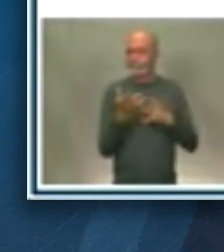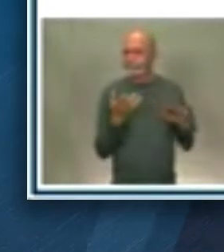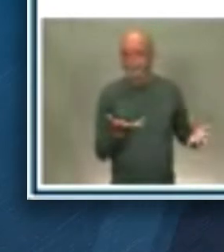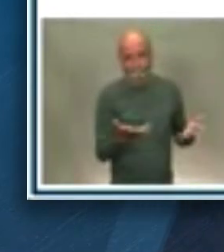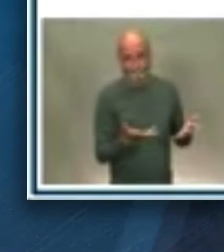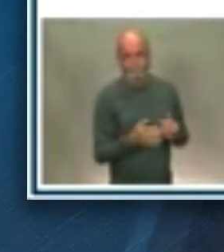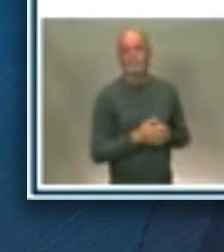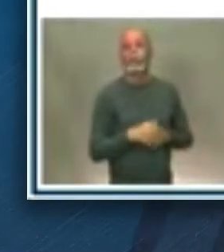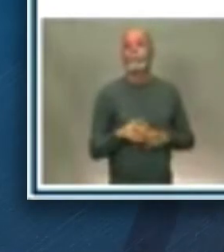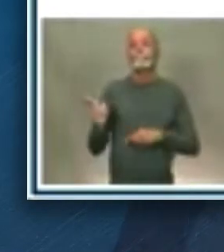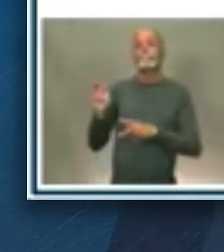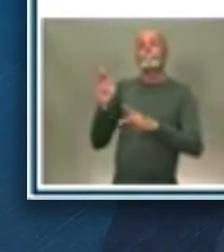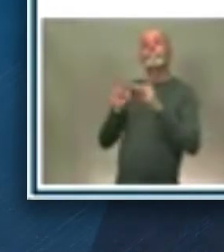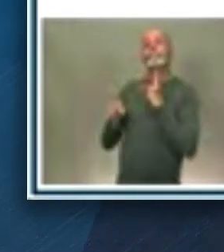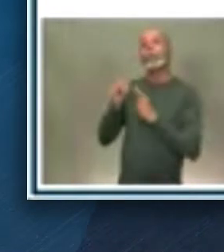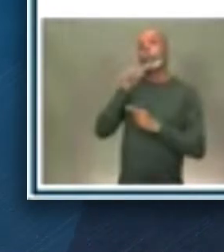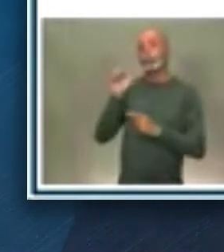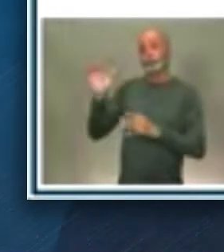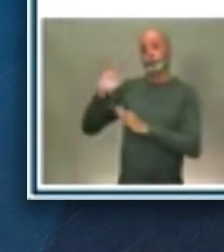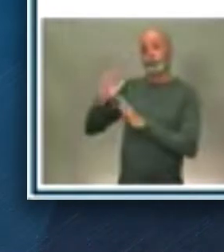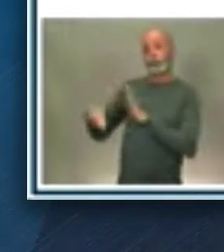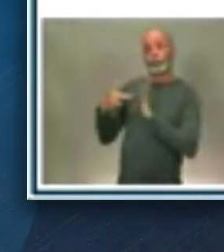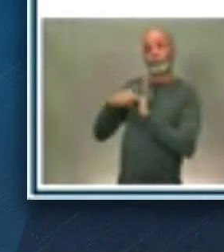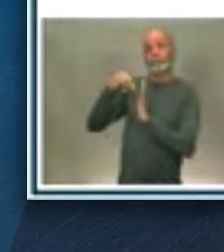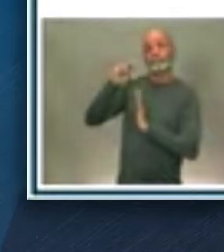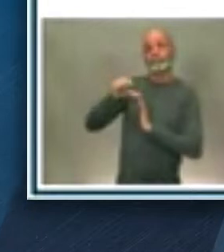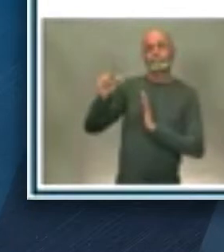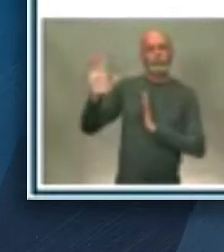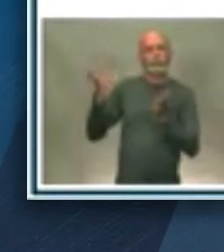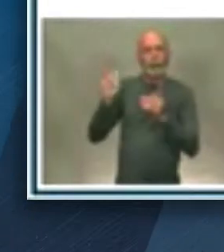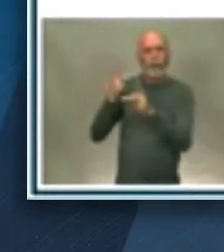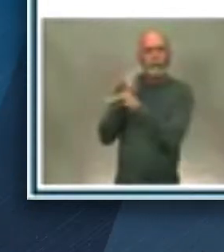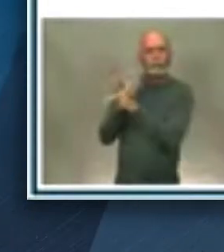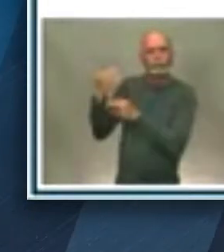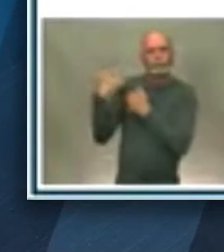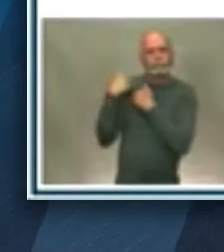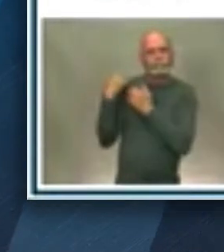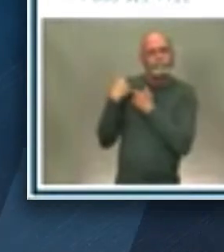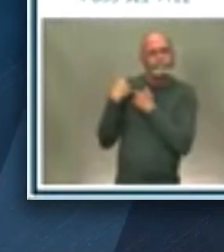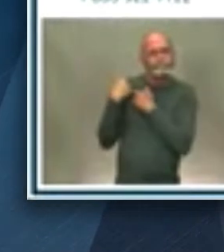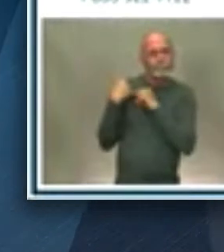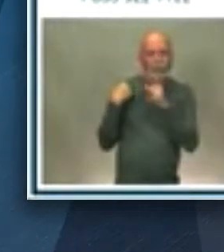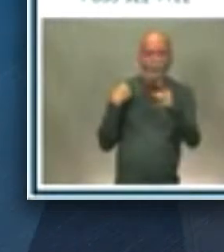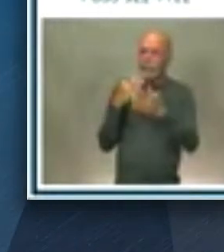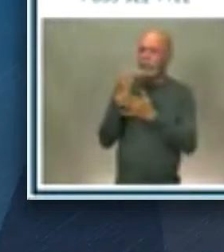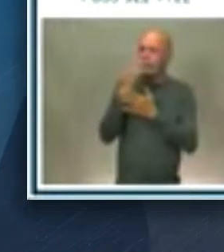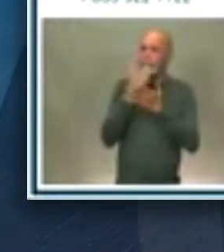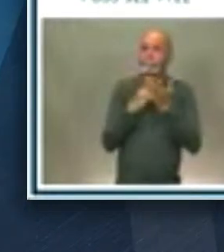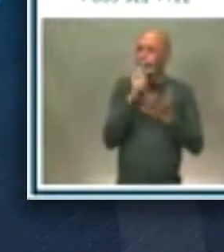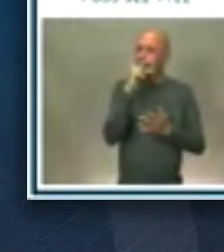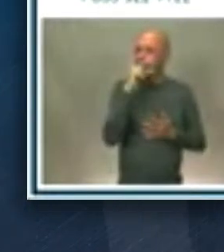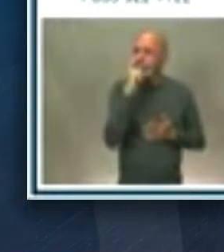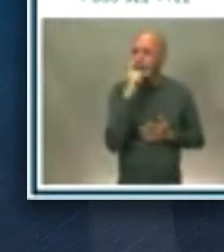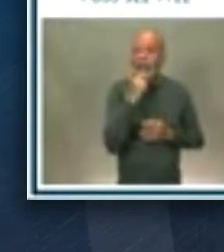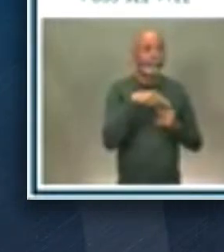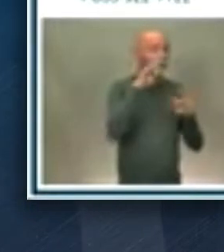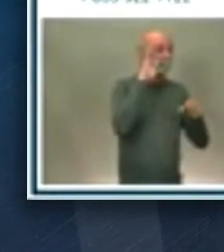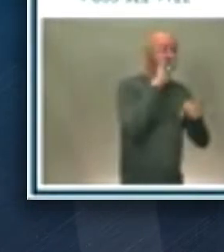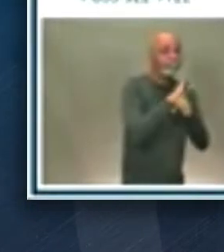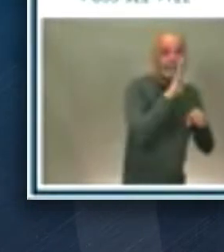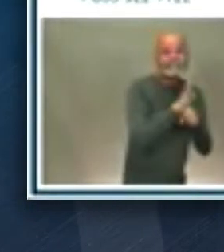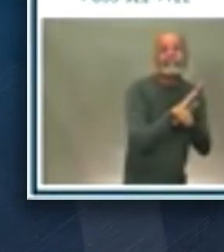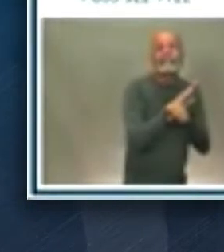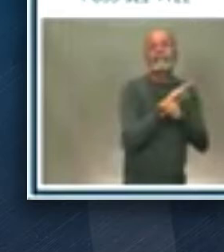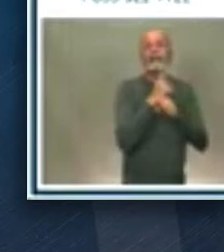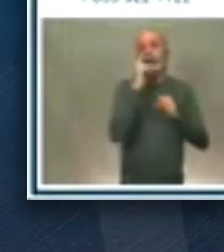that. There certainly is a space for a private organization or a business, as we're seeing now with some universities, to create